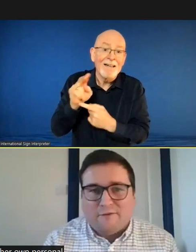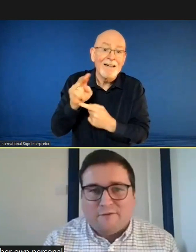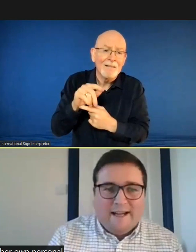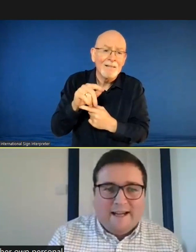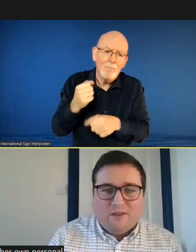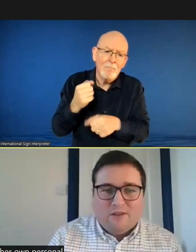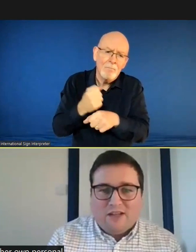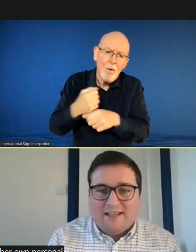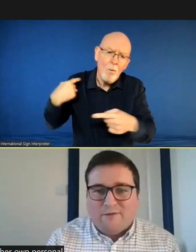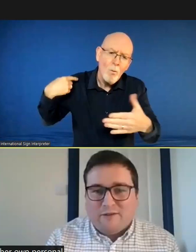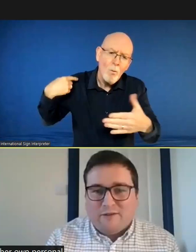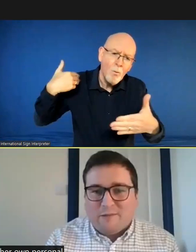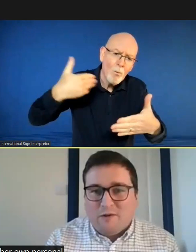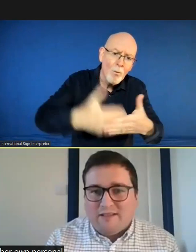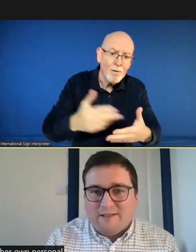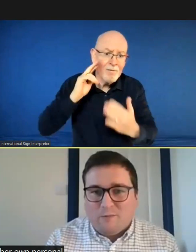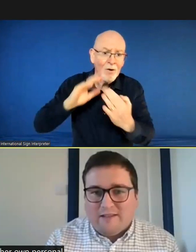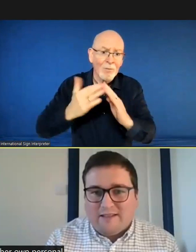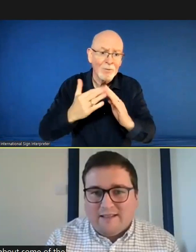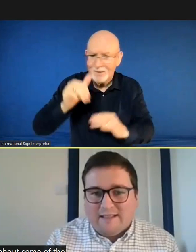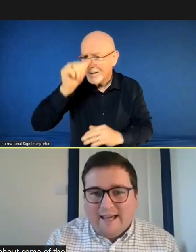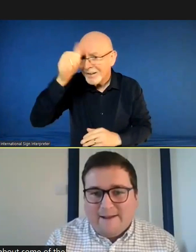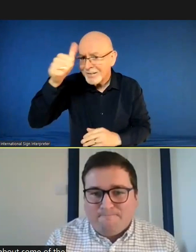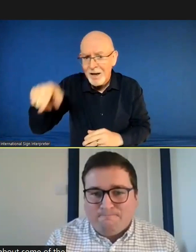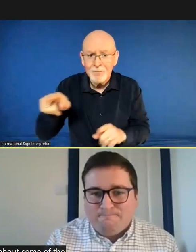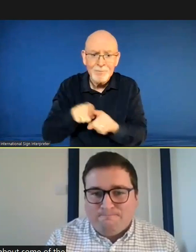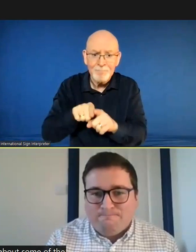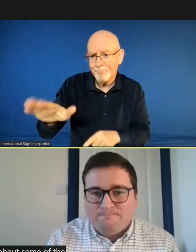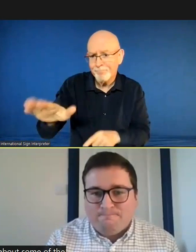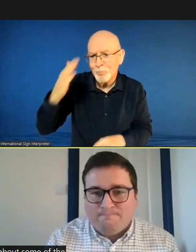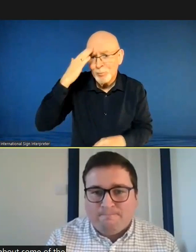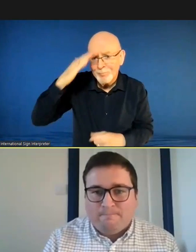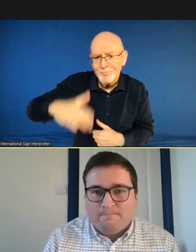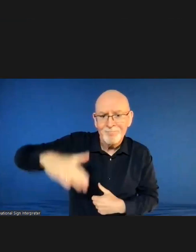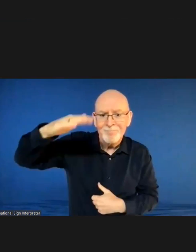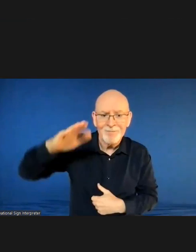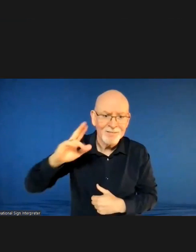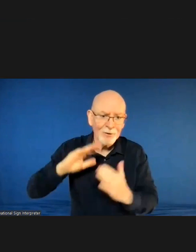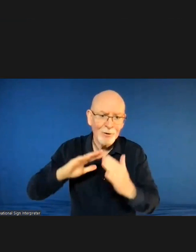life, and share some of those experiences with us today.